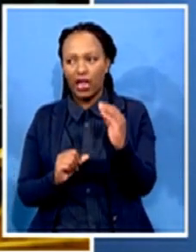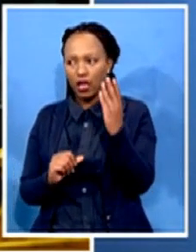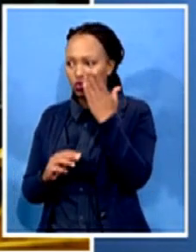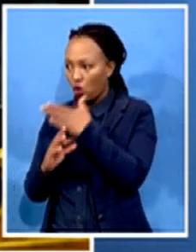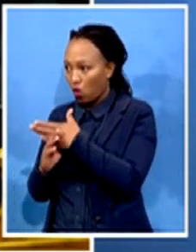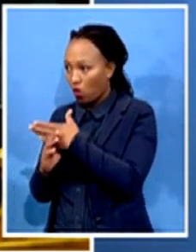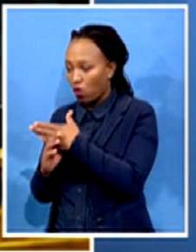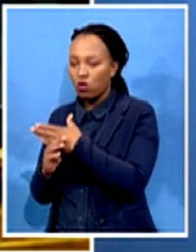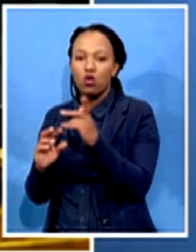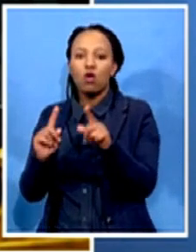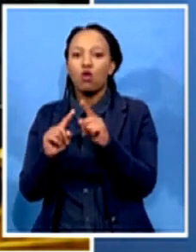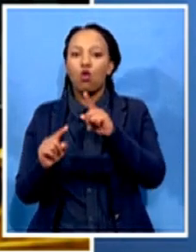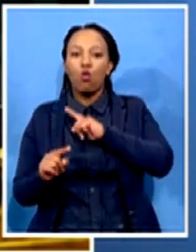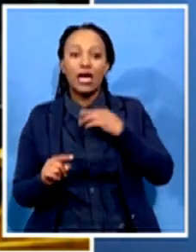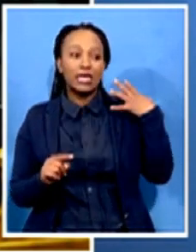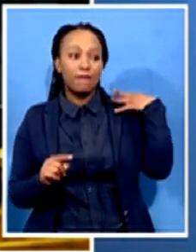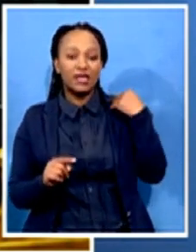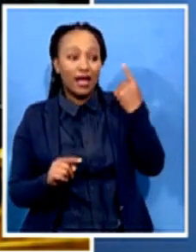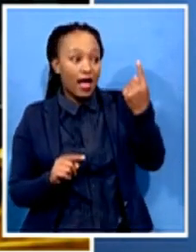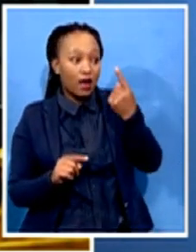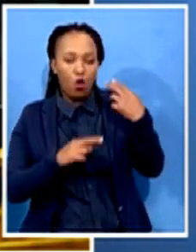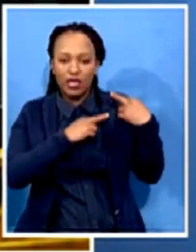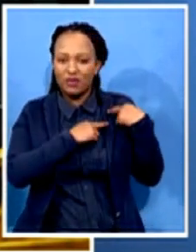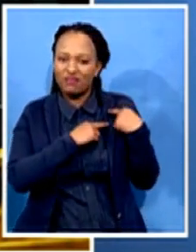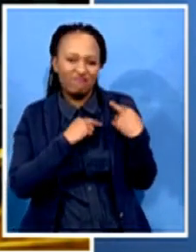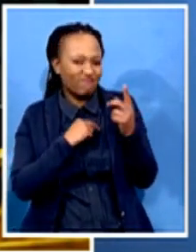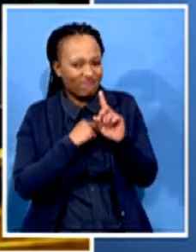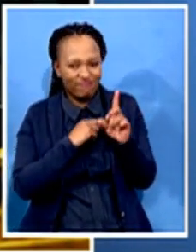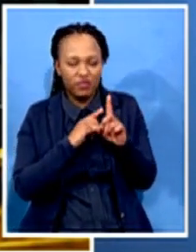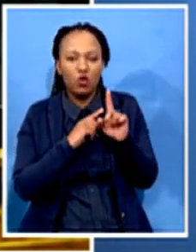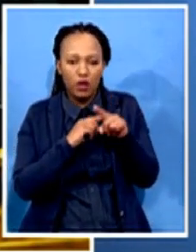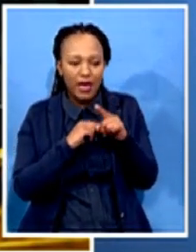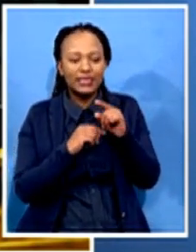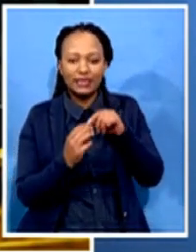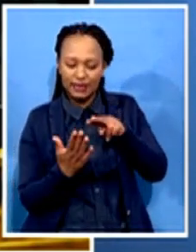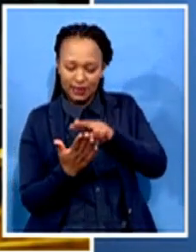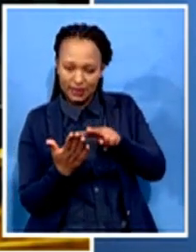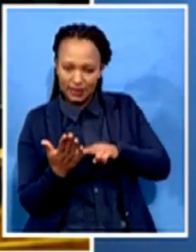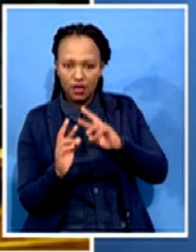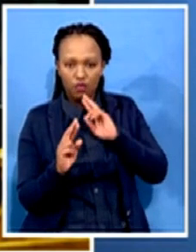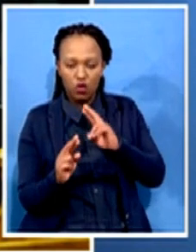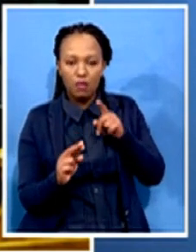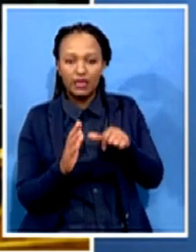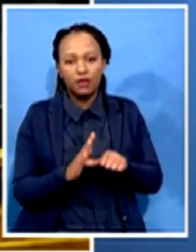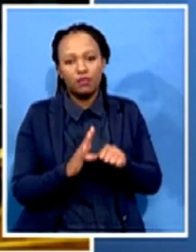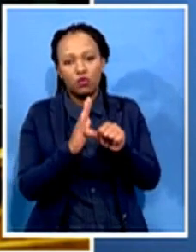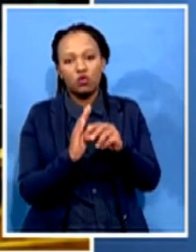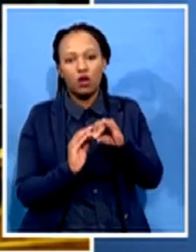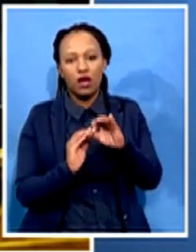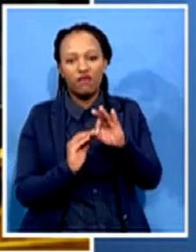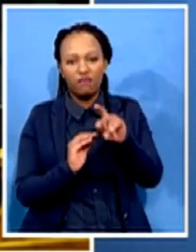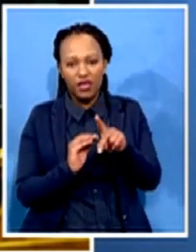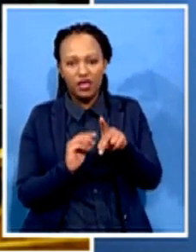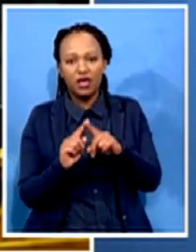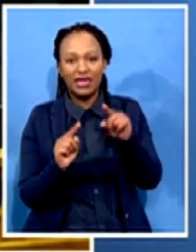that fact has to be established. And her report, is fundamental view of the IFP, would have gone that far to explain where